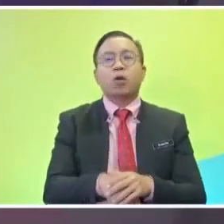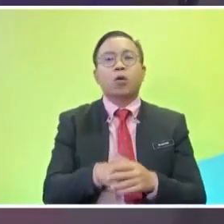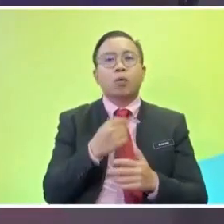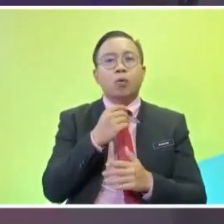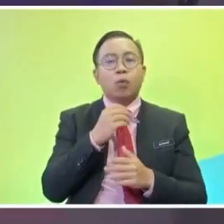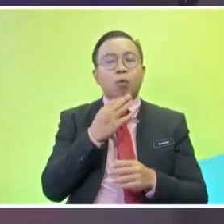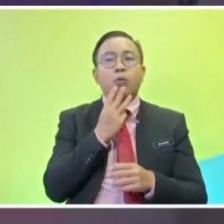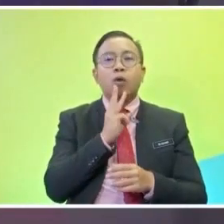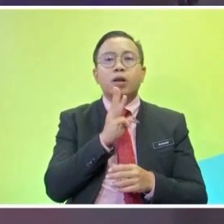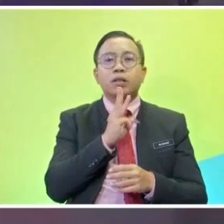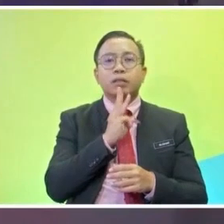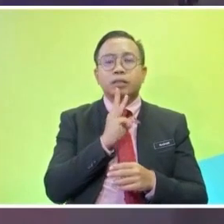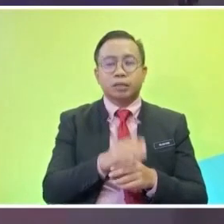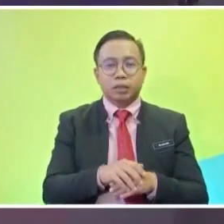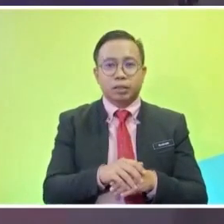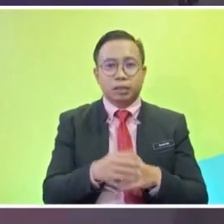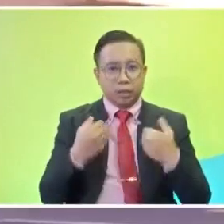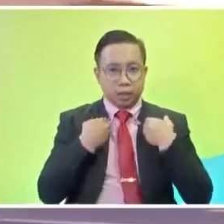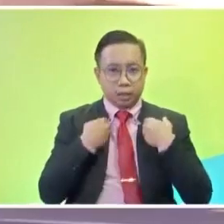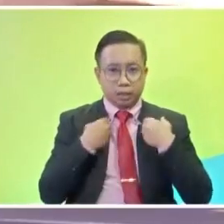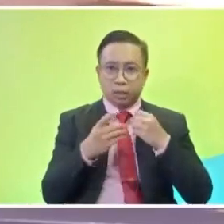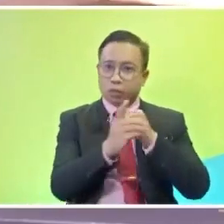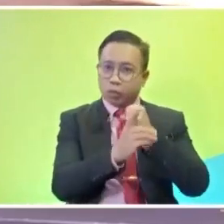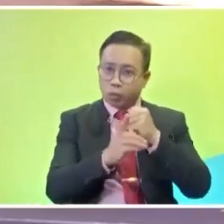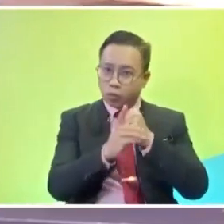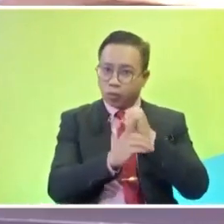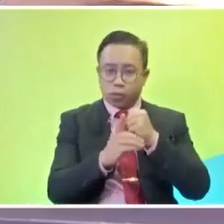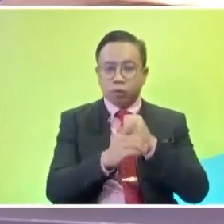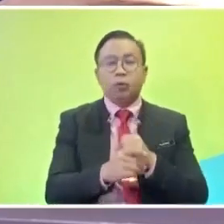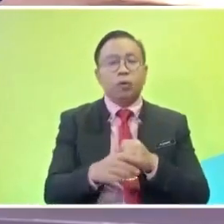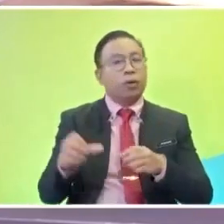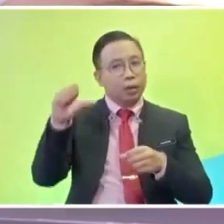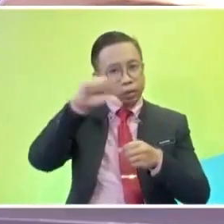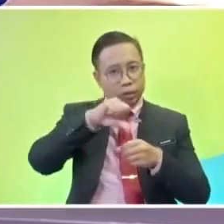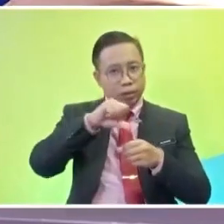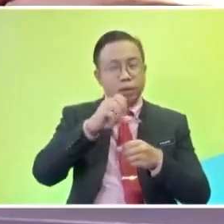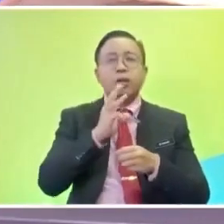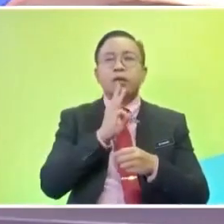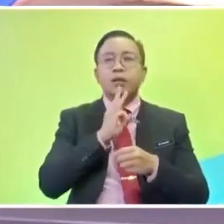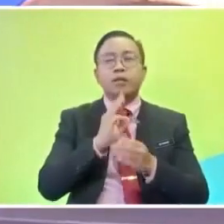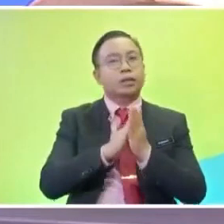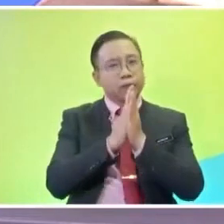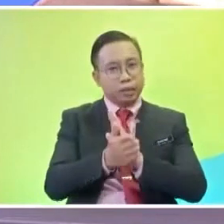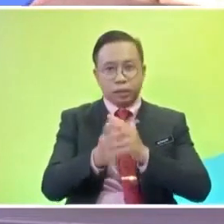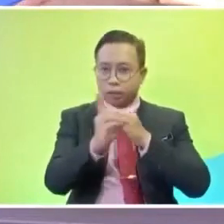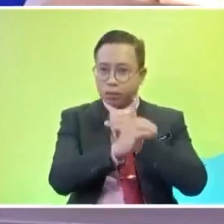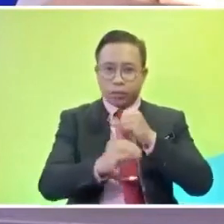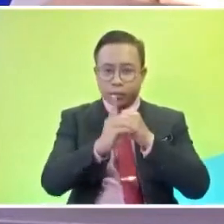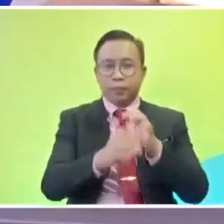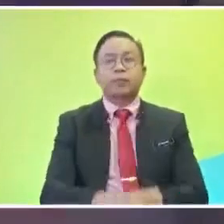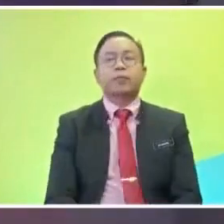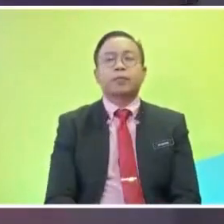flour, and then we have the dough. All right, so you add water to the flour and then it becomes the dough.